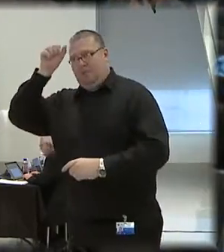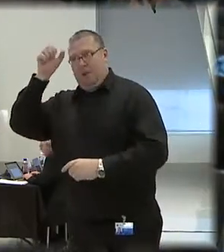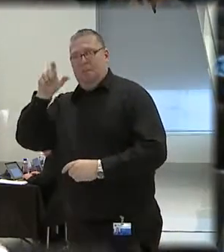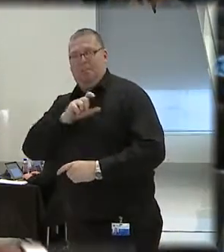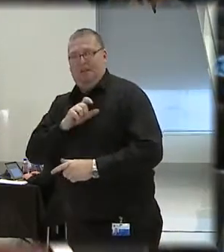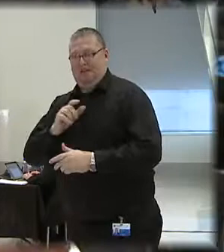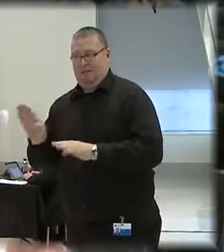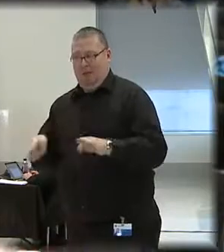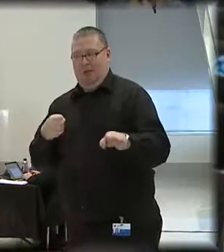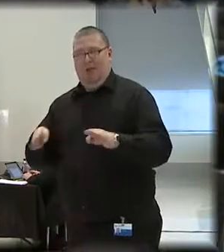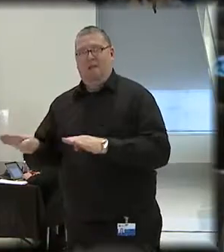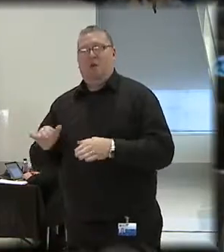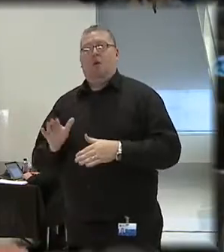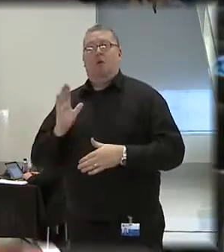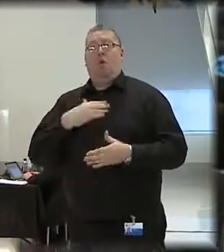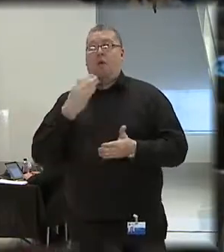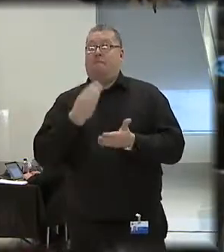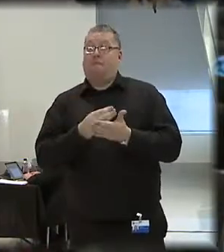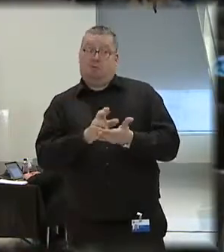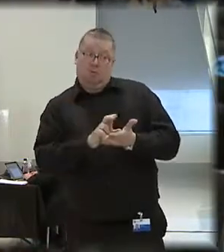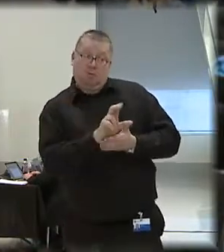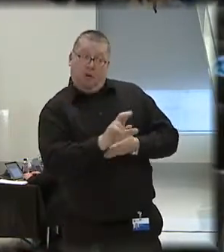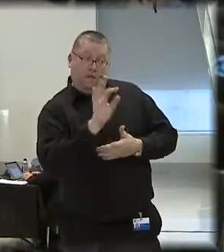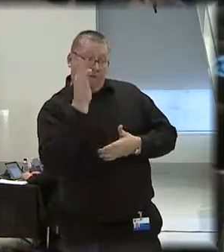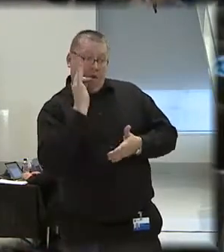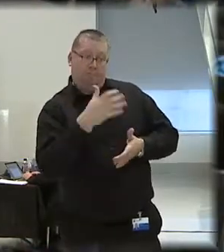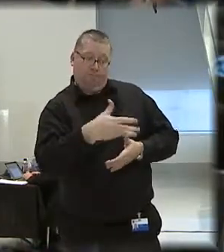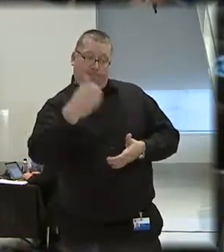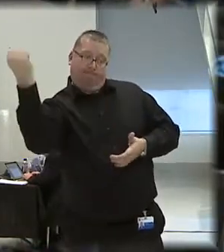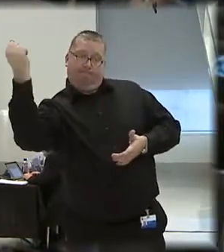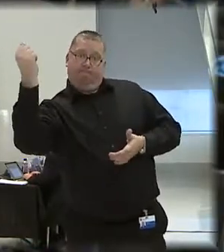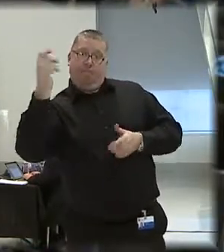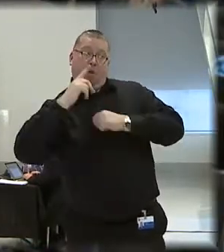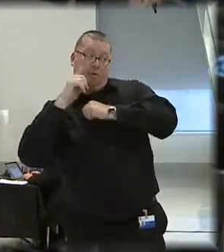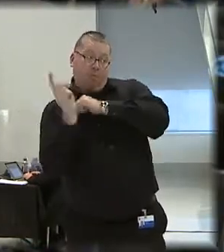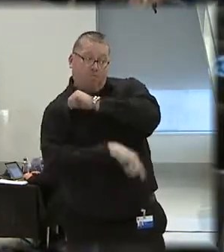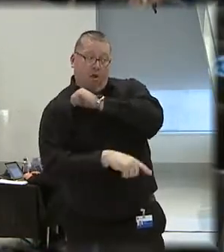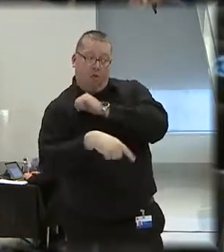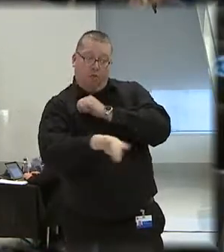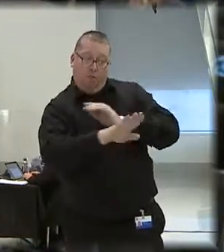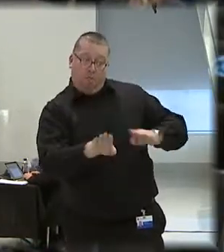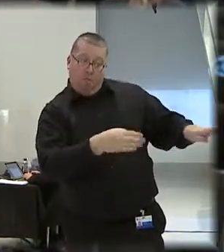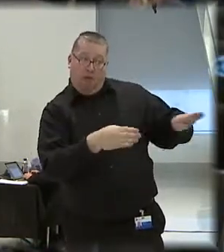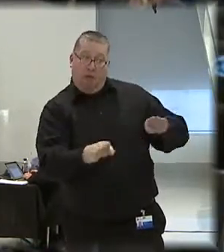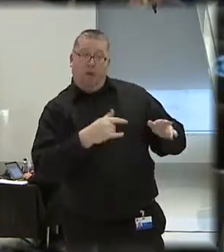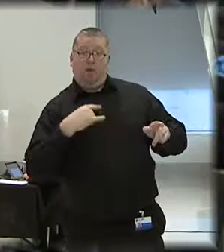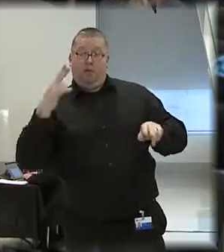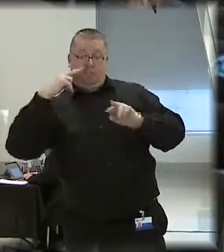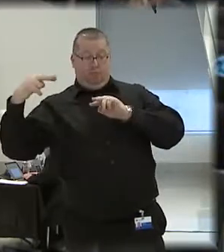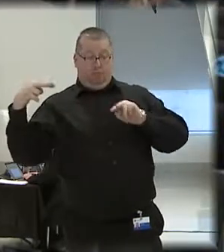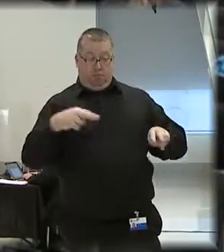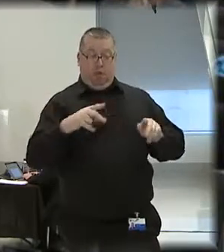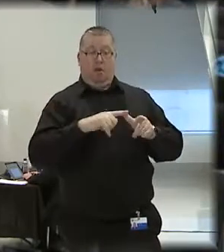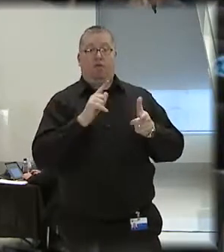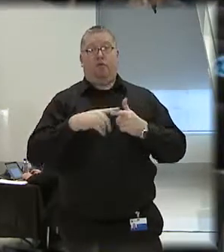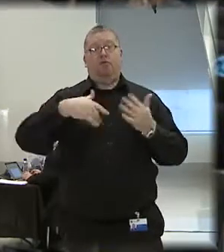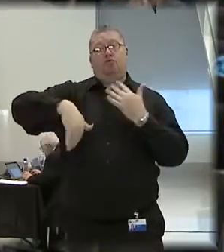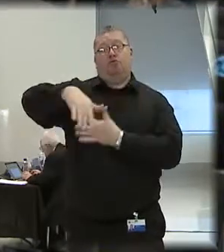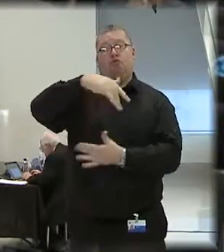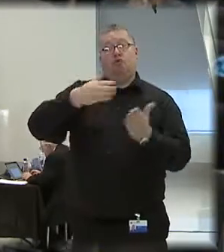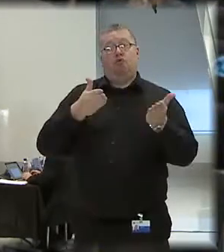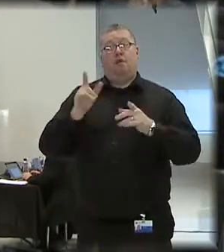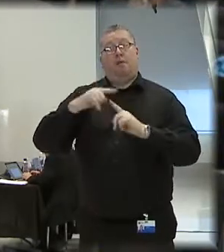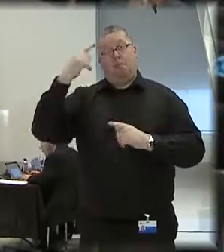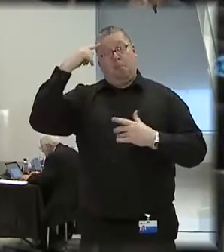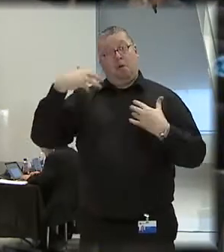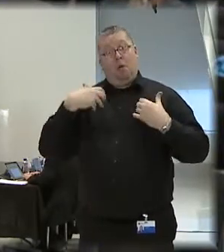reform. The divestment of federal funds from law enforcement and subsequent reinvestment in civilian oversight and social services, such as mental